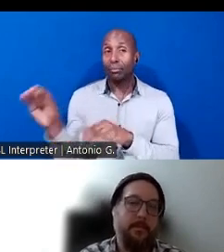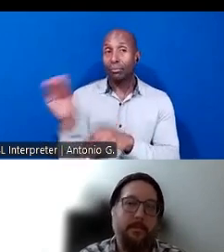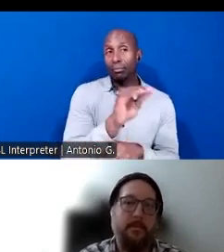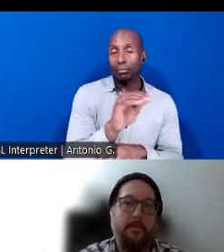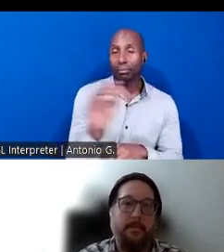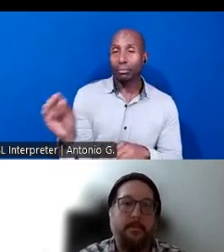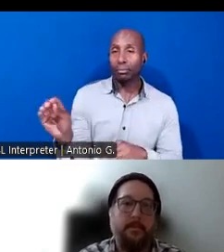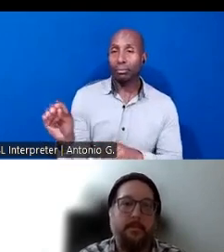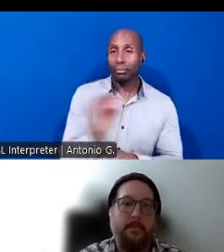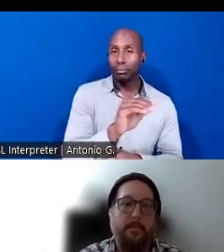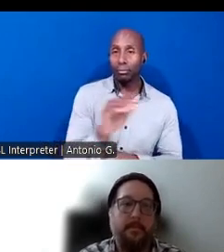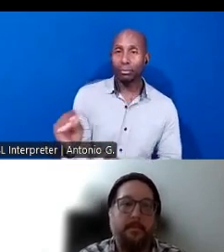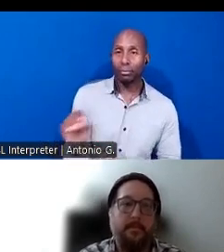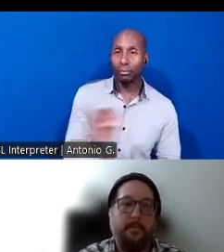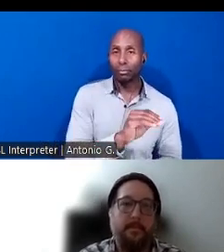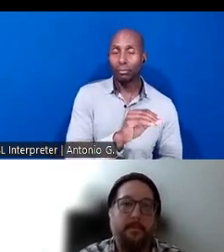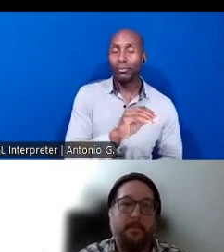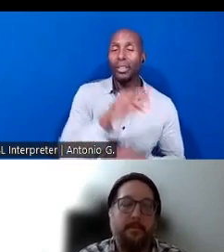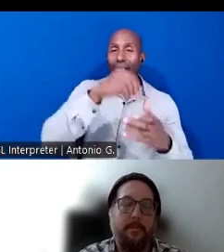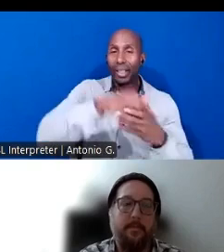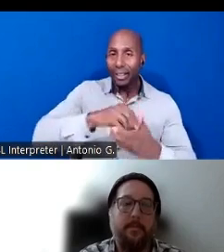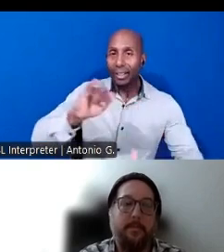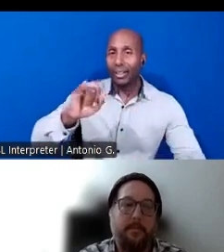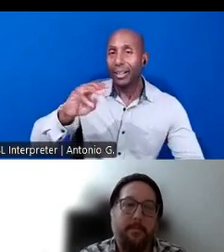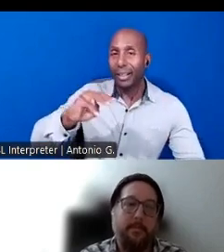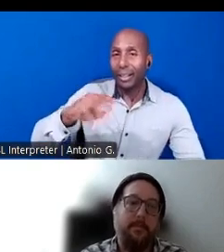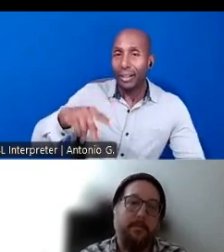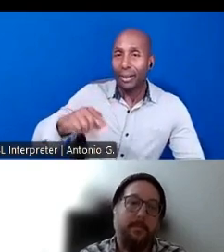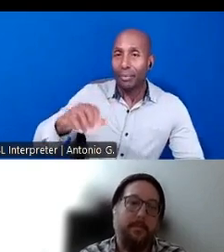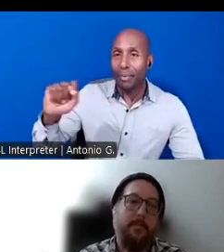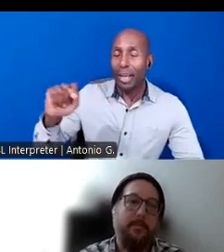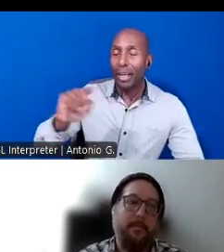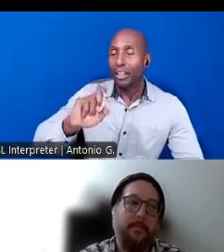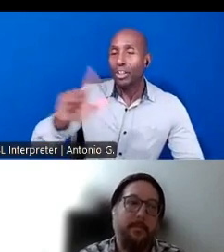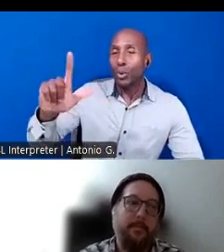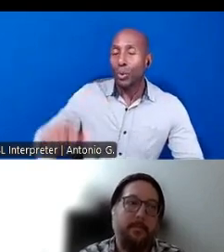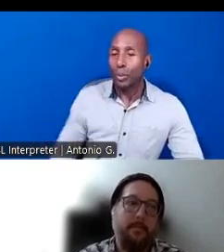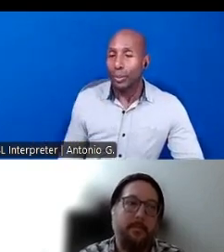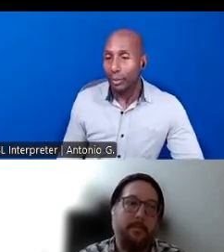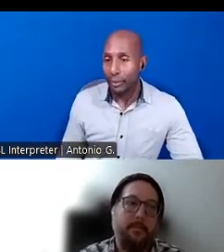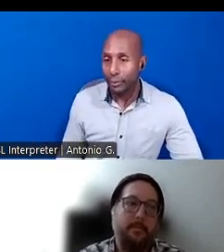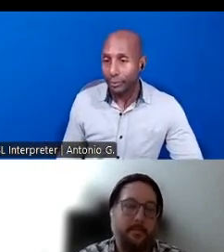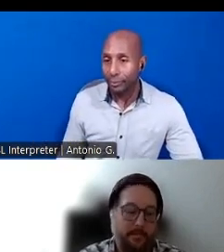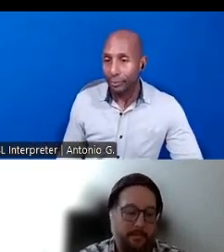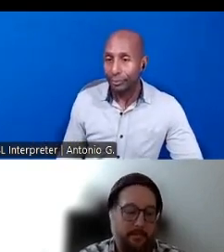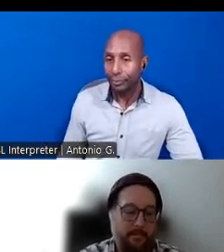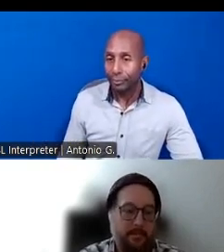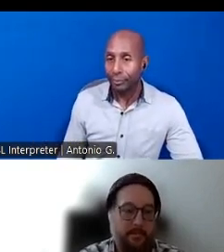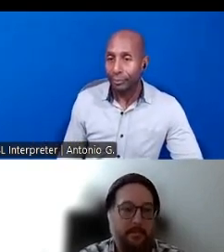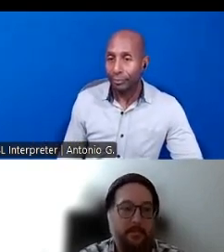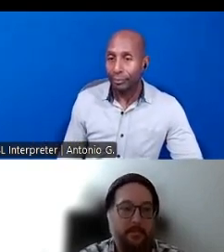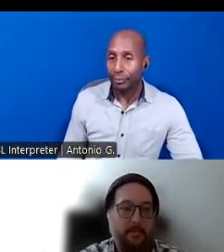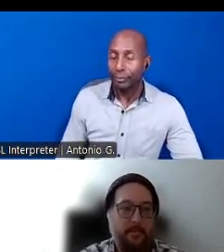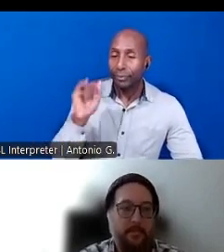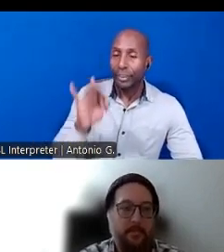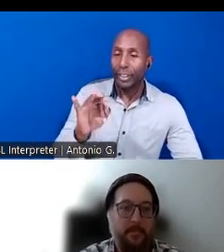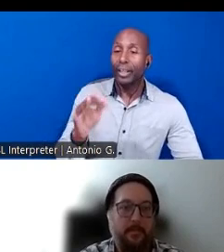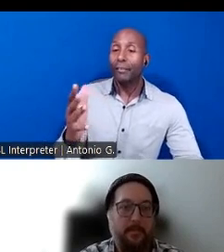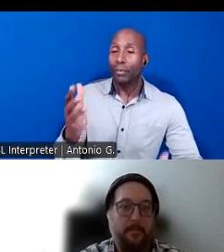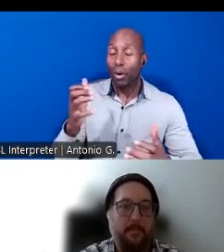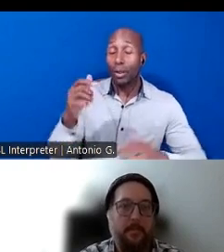And so if you want to go backwards at any point while you're using the